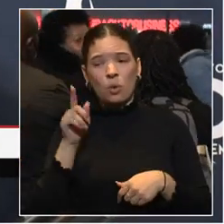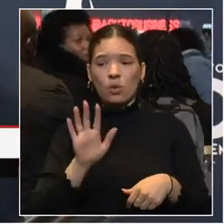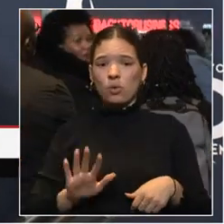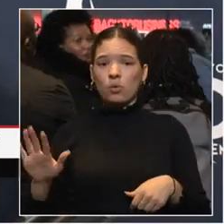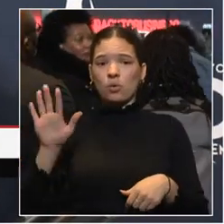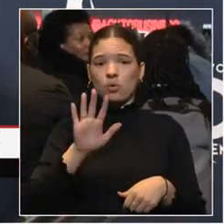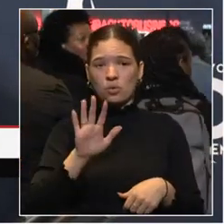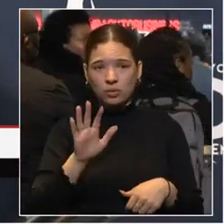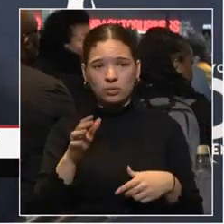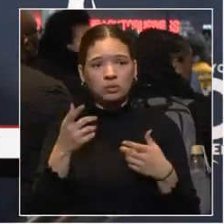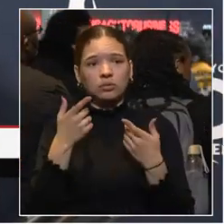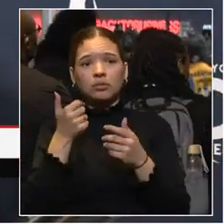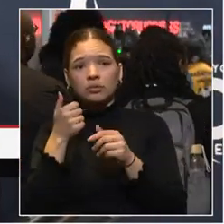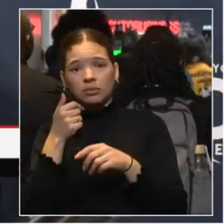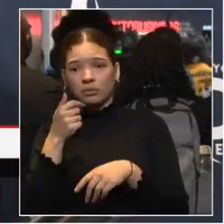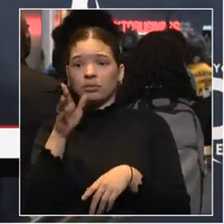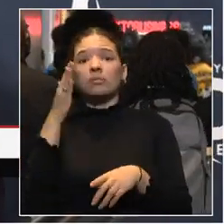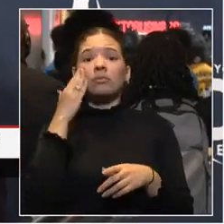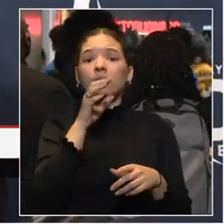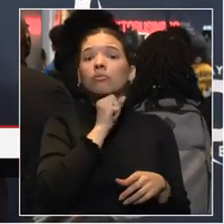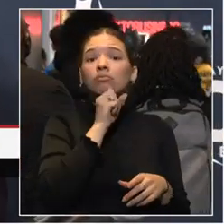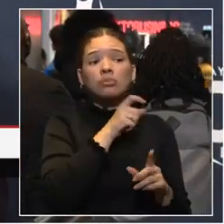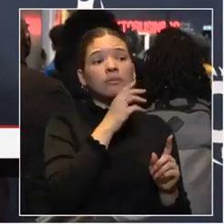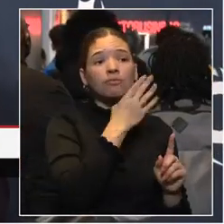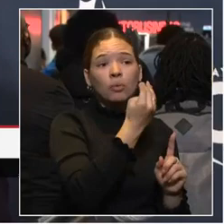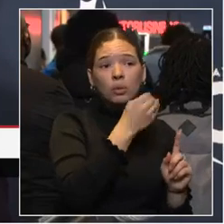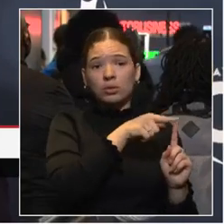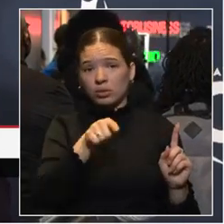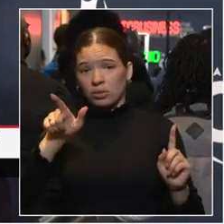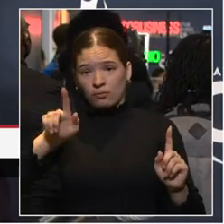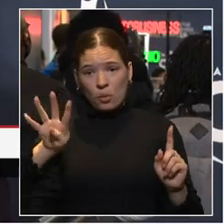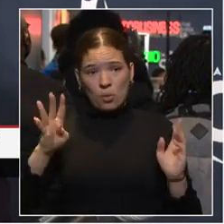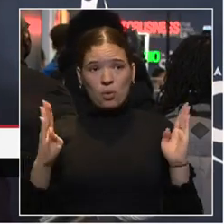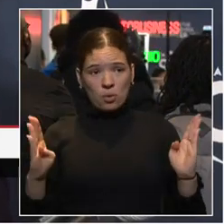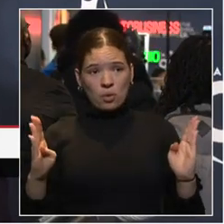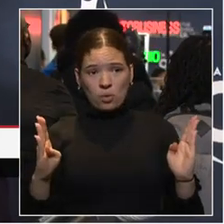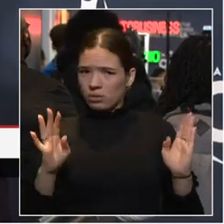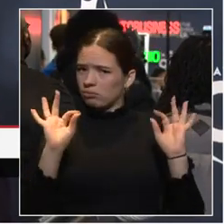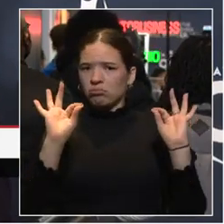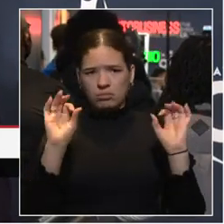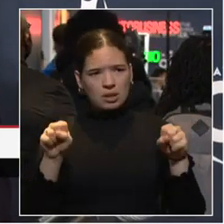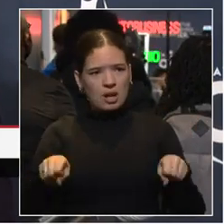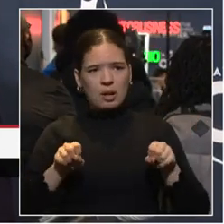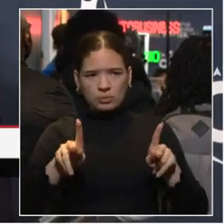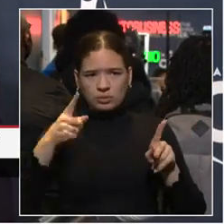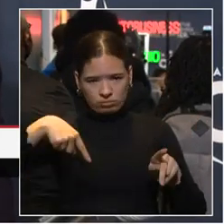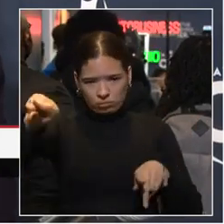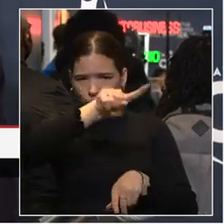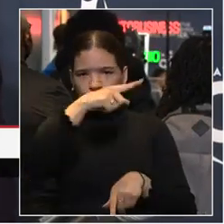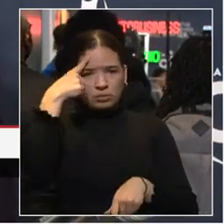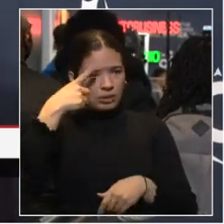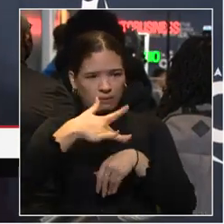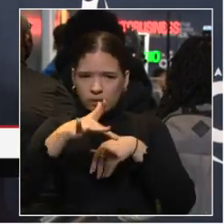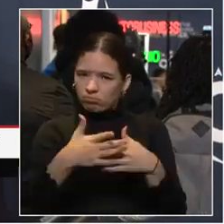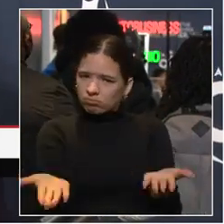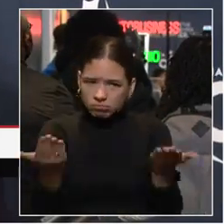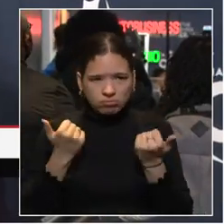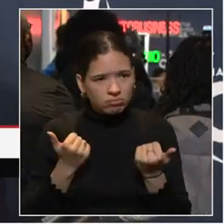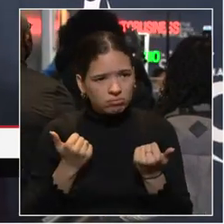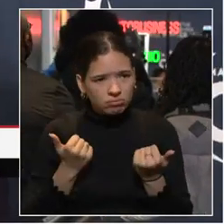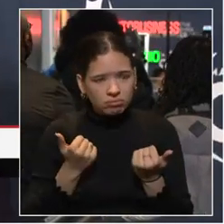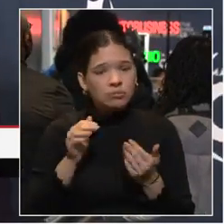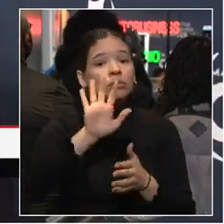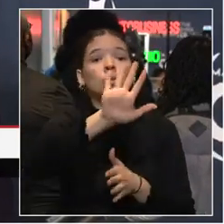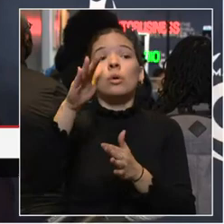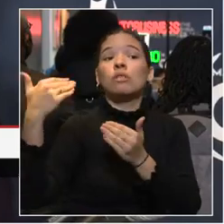we have a slot for you in DC. And so it is important, however, that you do your part. And your part is going online